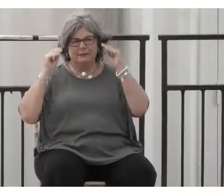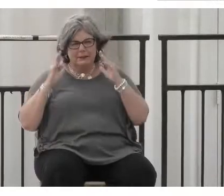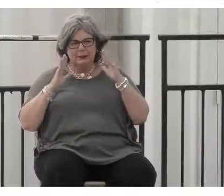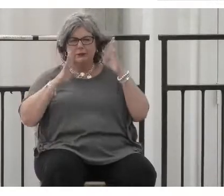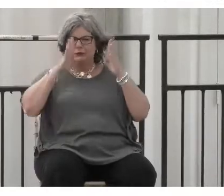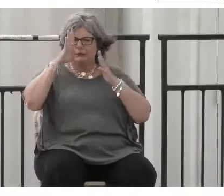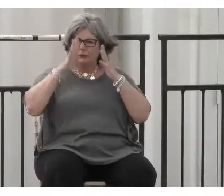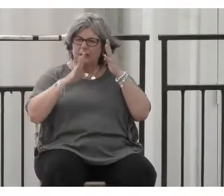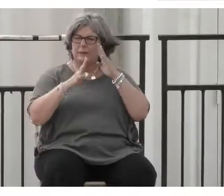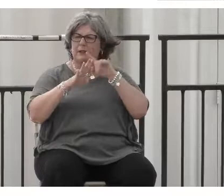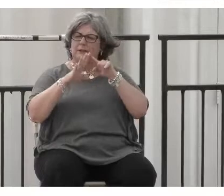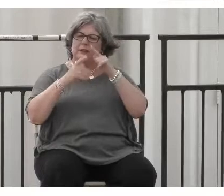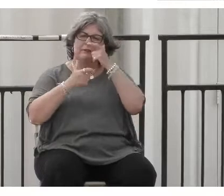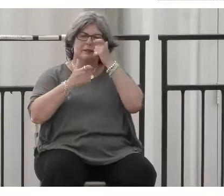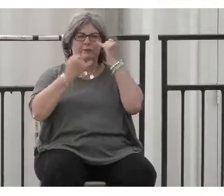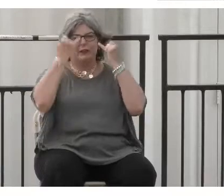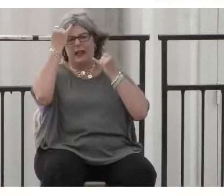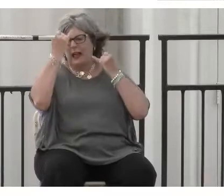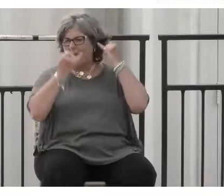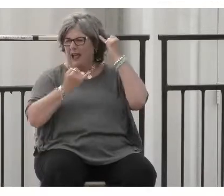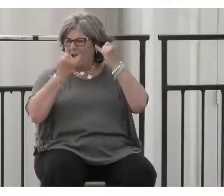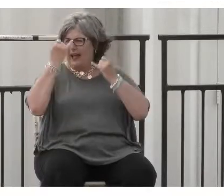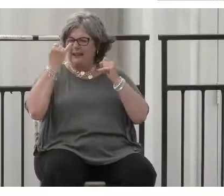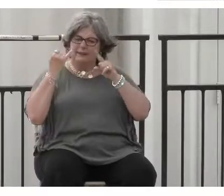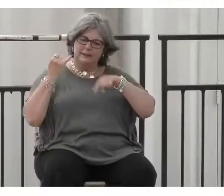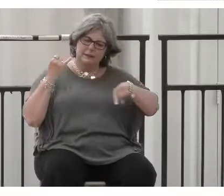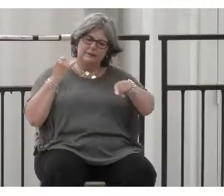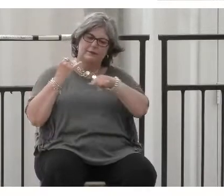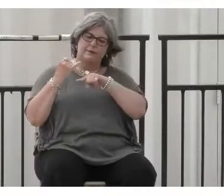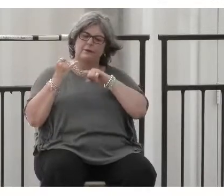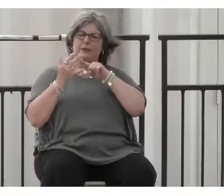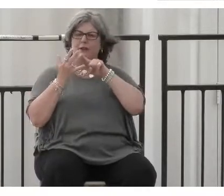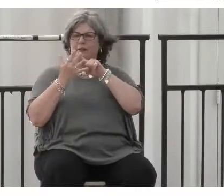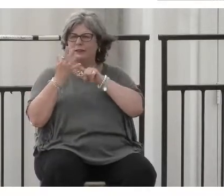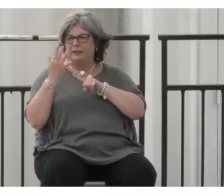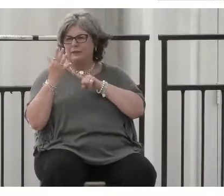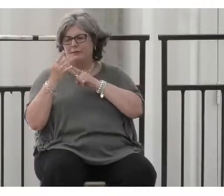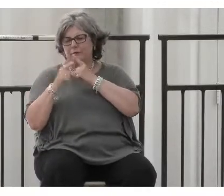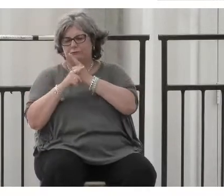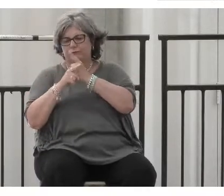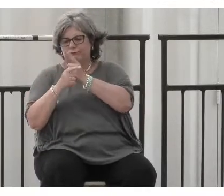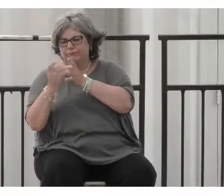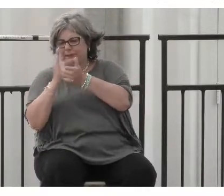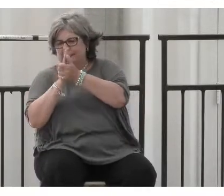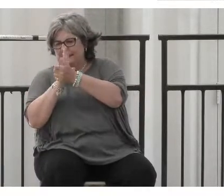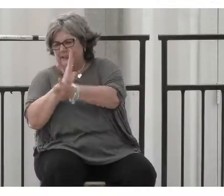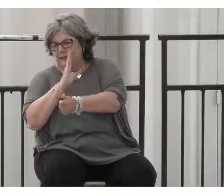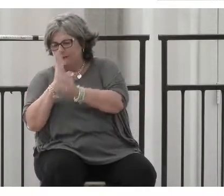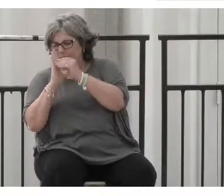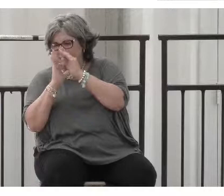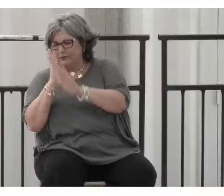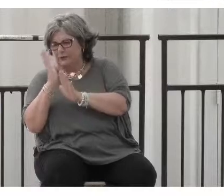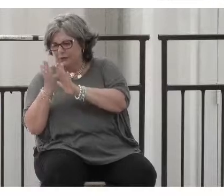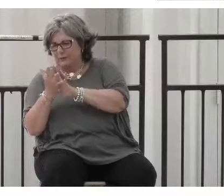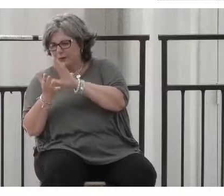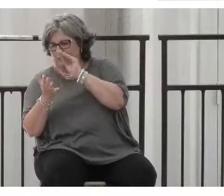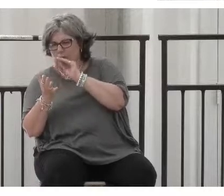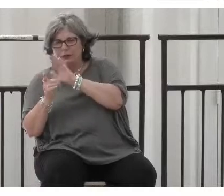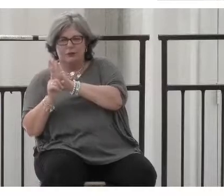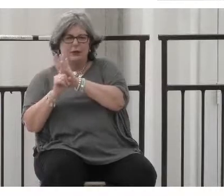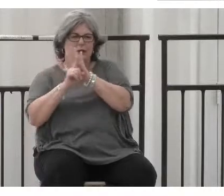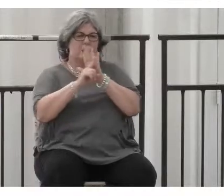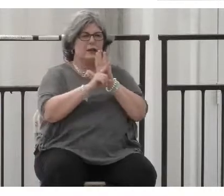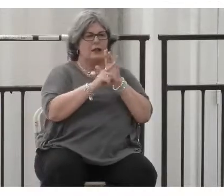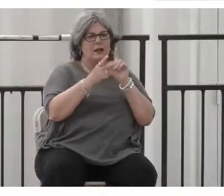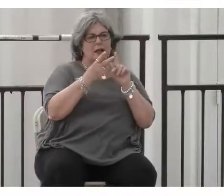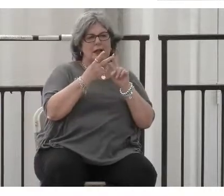with interesting ideas to make these very practical skills that the students have to learn in the interior design